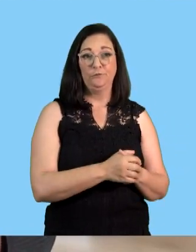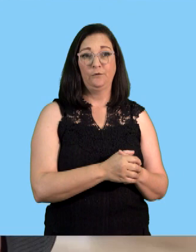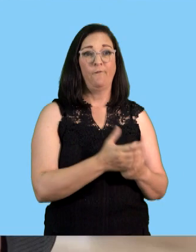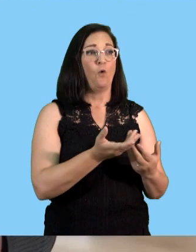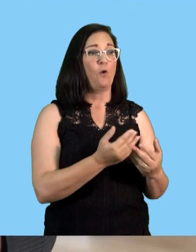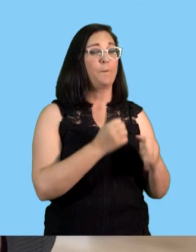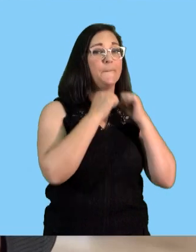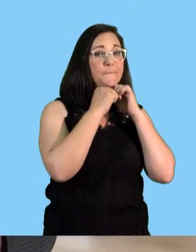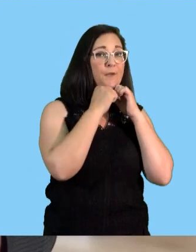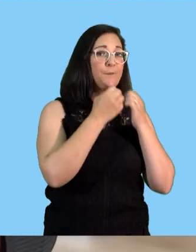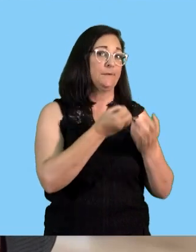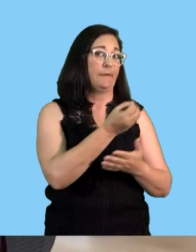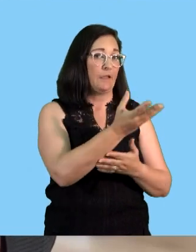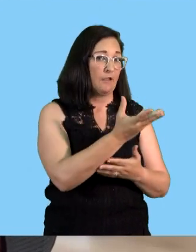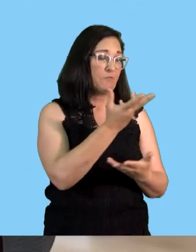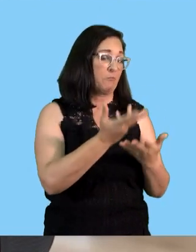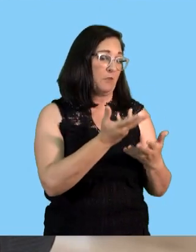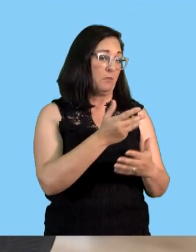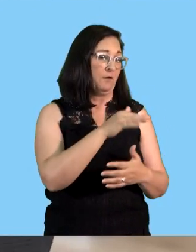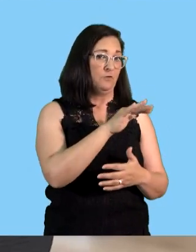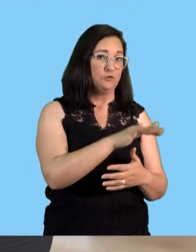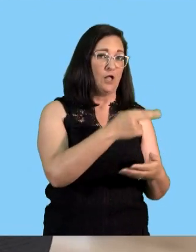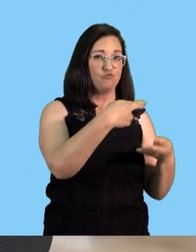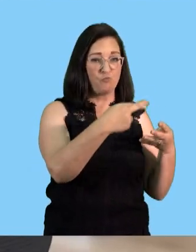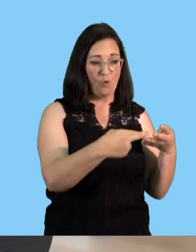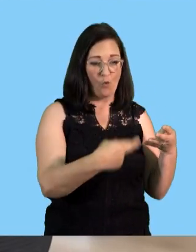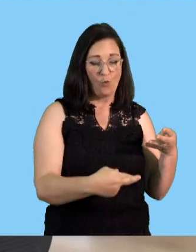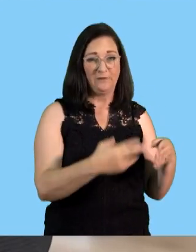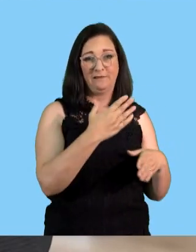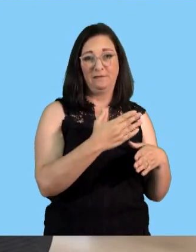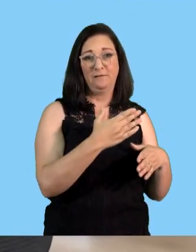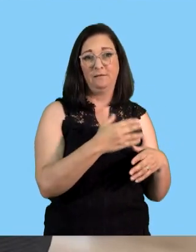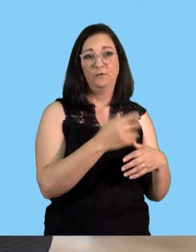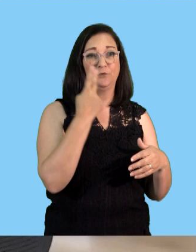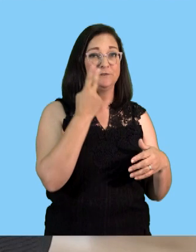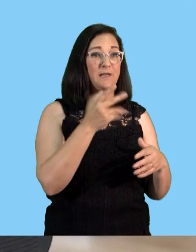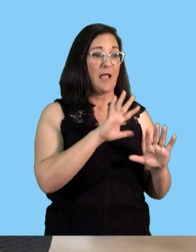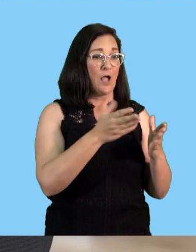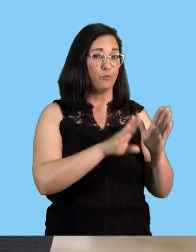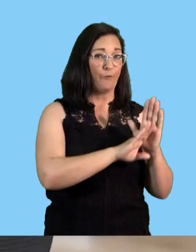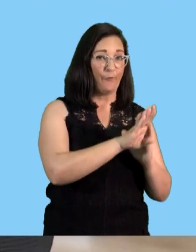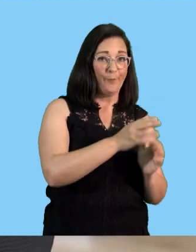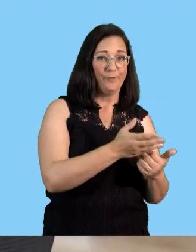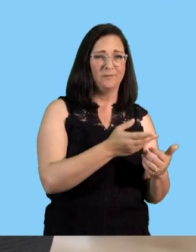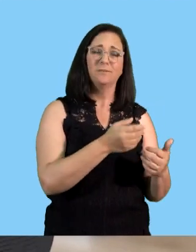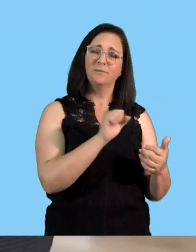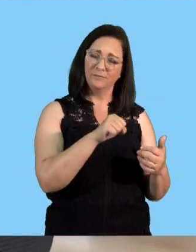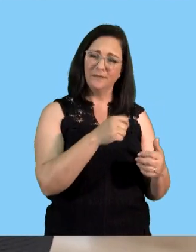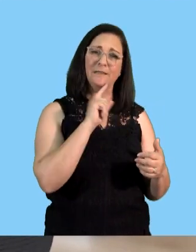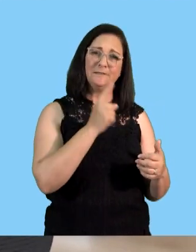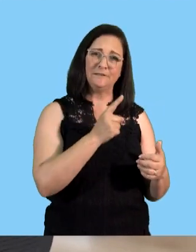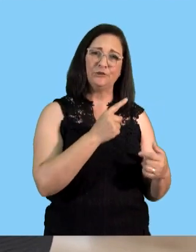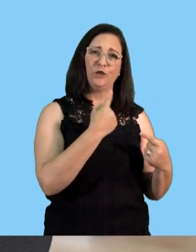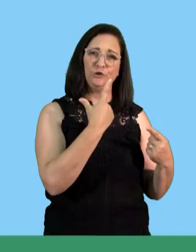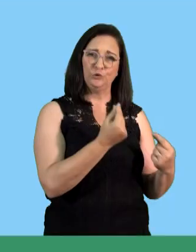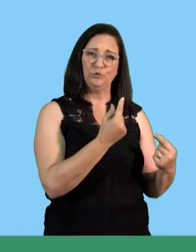report to the parents about the child or the learner's academics, maybe how is it the performance rather. So those are the duties of a